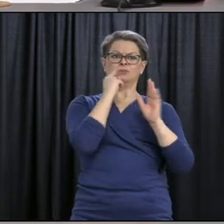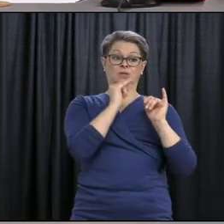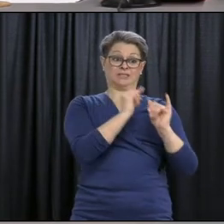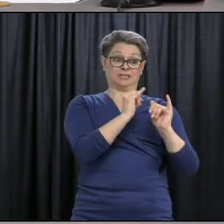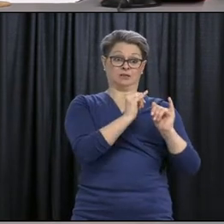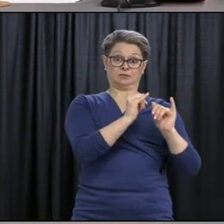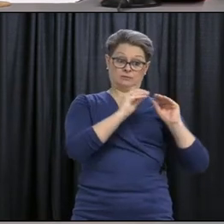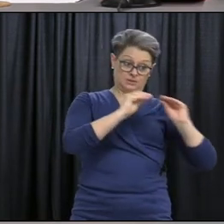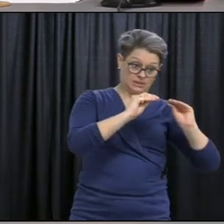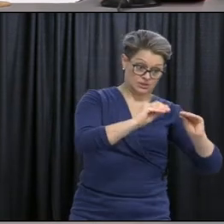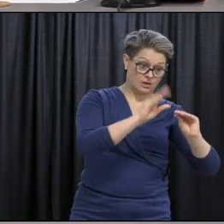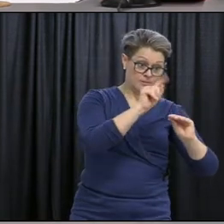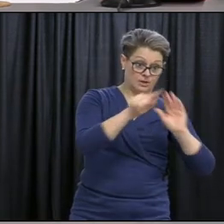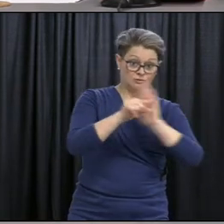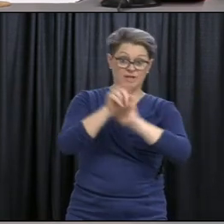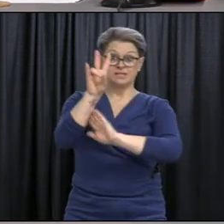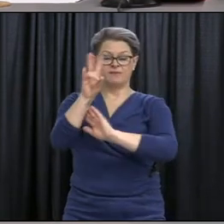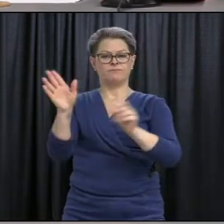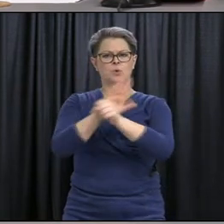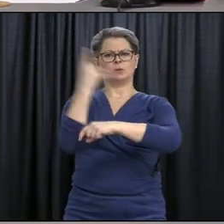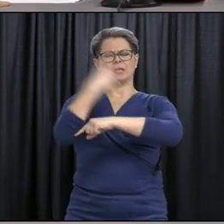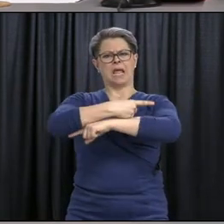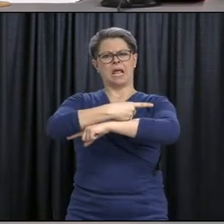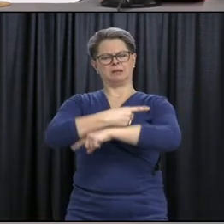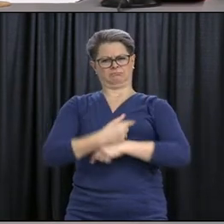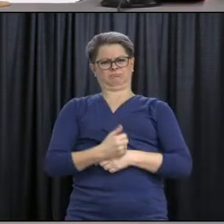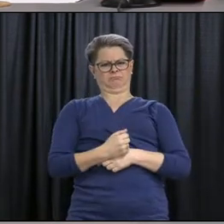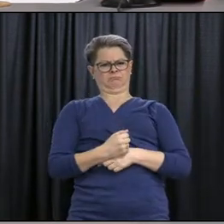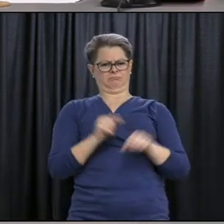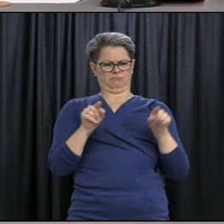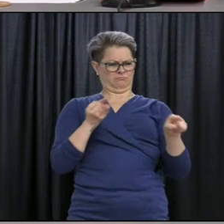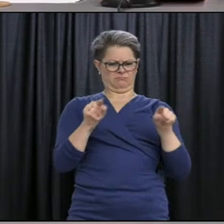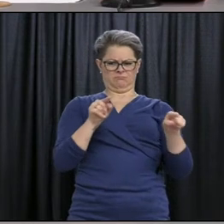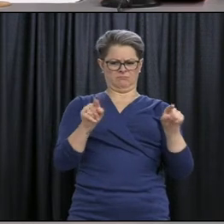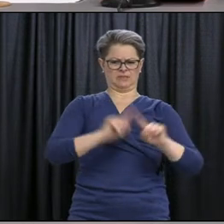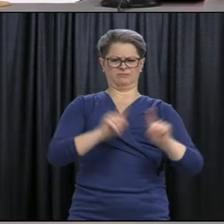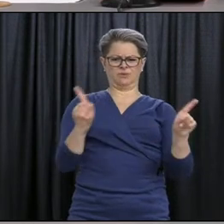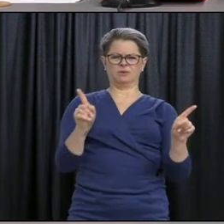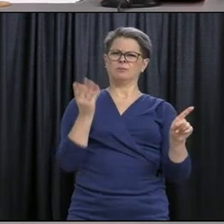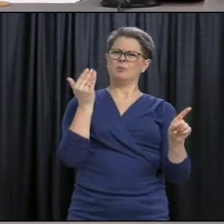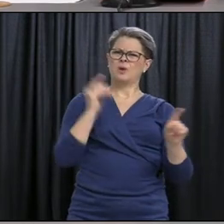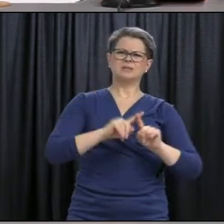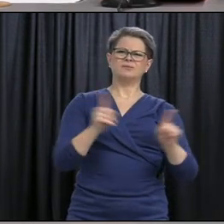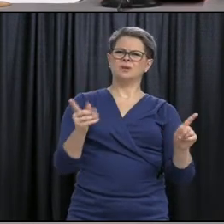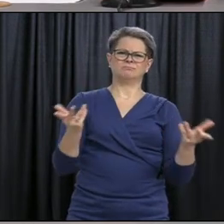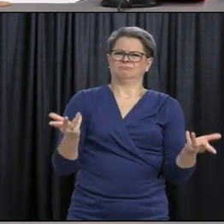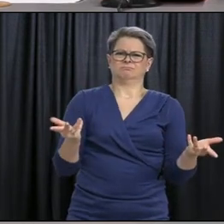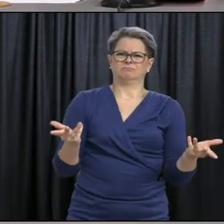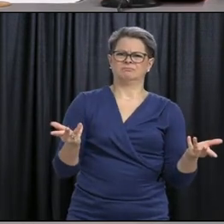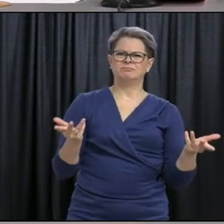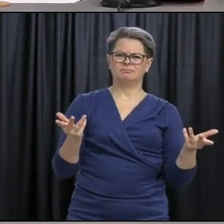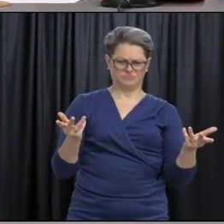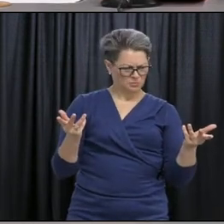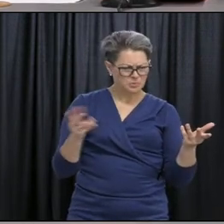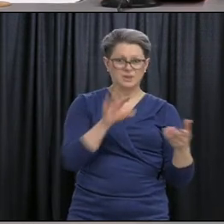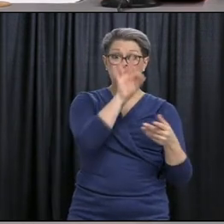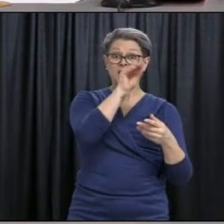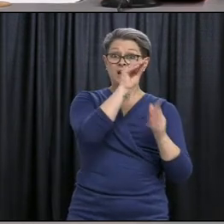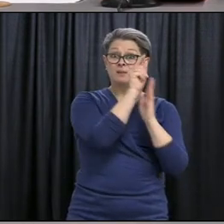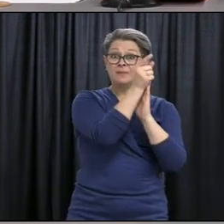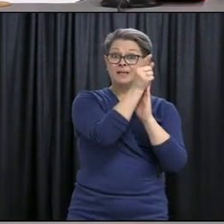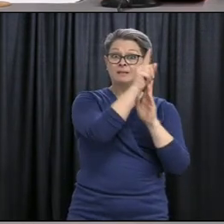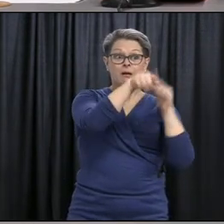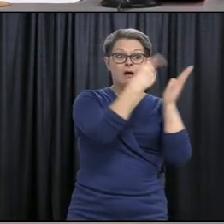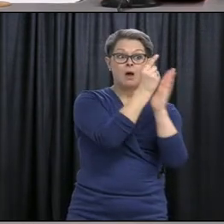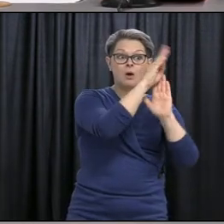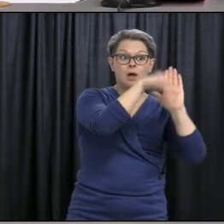strike grade 7, it's full day. So can you just clarify, you know, I mean, why such a disparity there just from that one